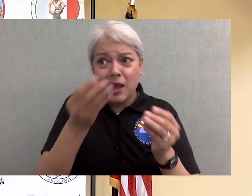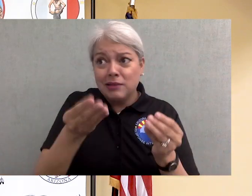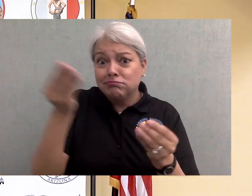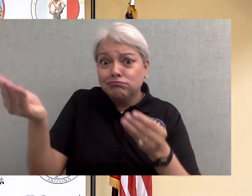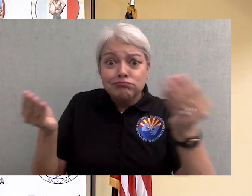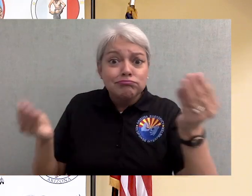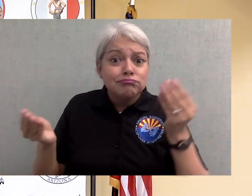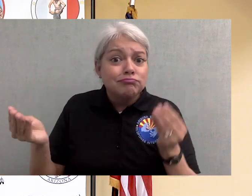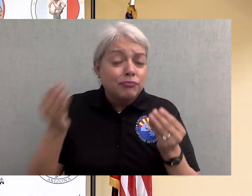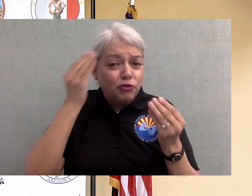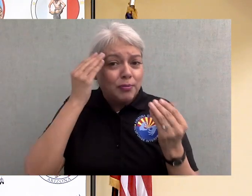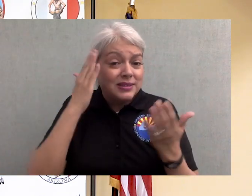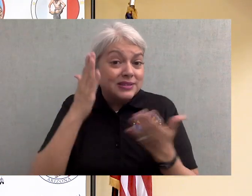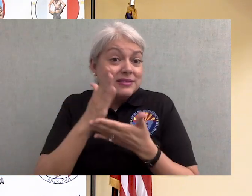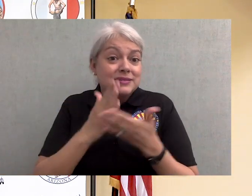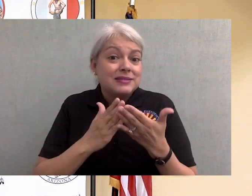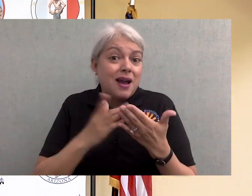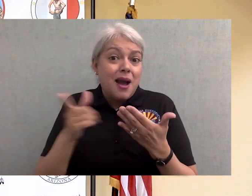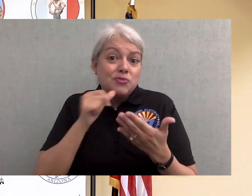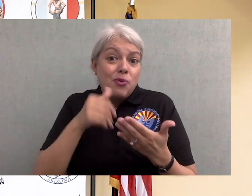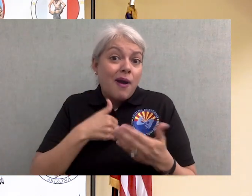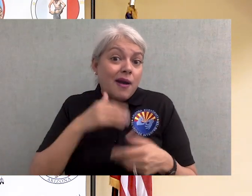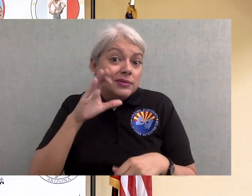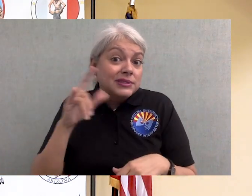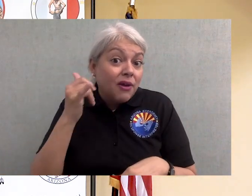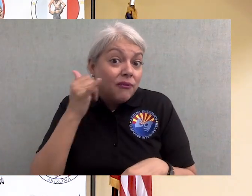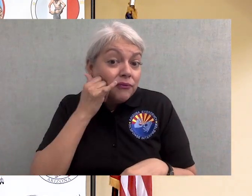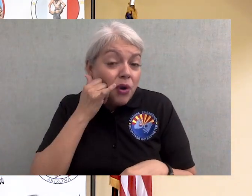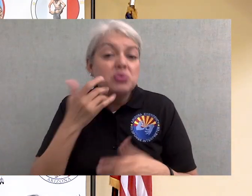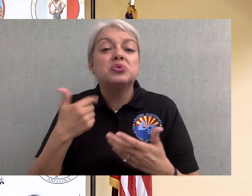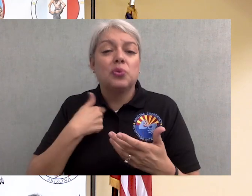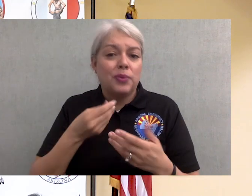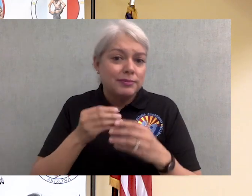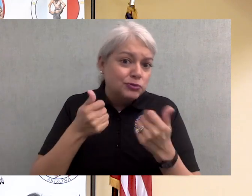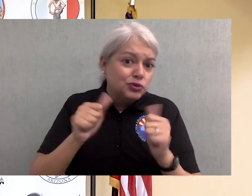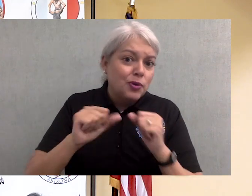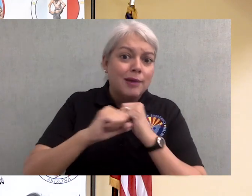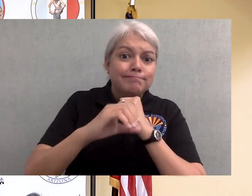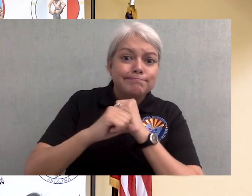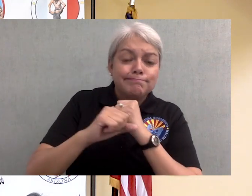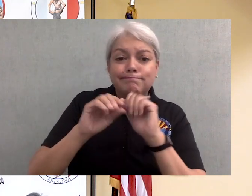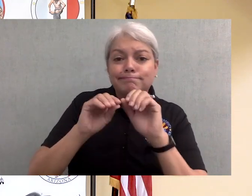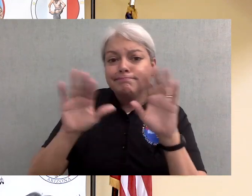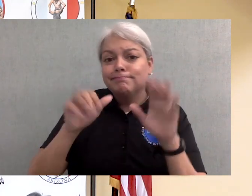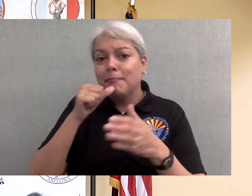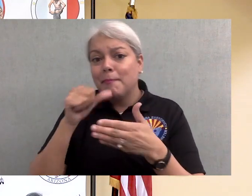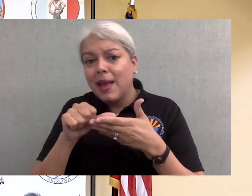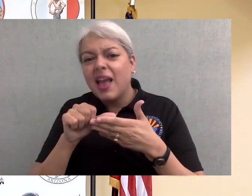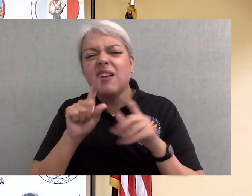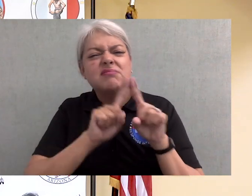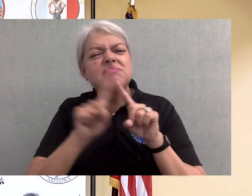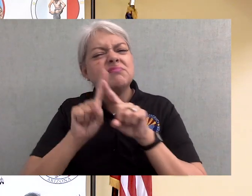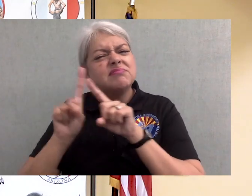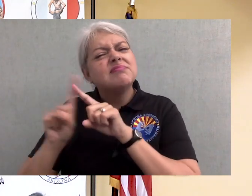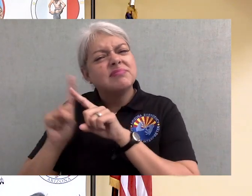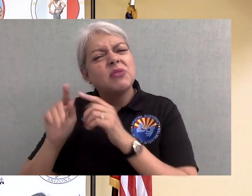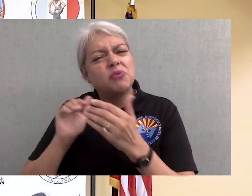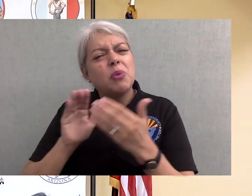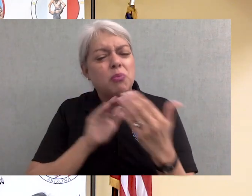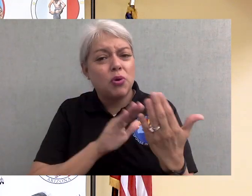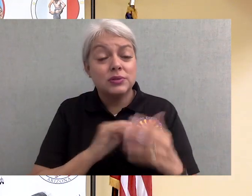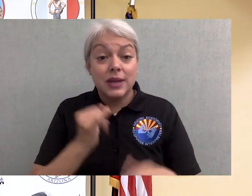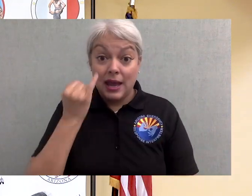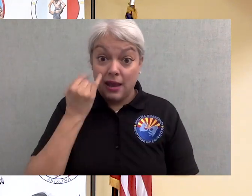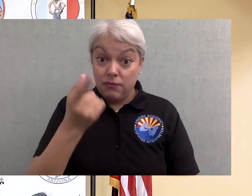a text or receive an email or get on Facebook, those type of different things. And if you do have a phone, I'd like to remind you to please